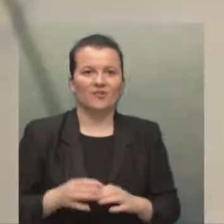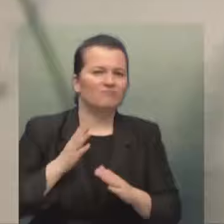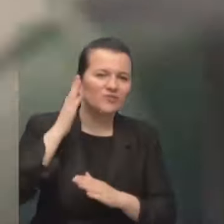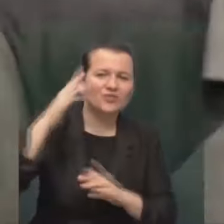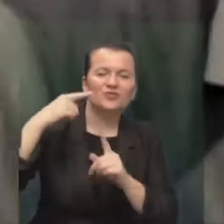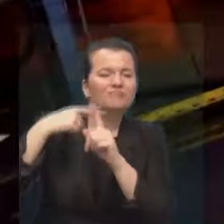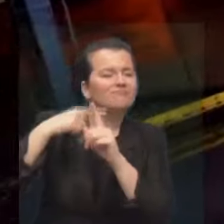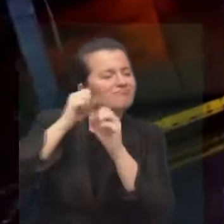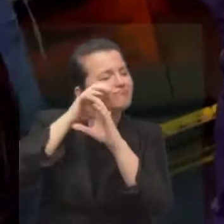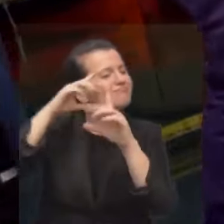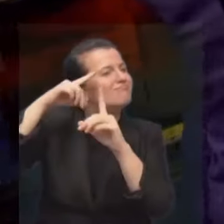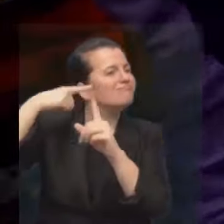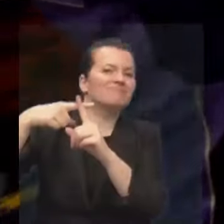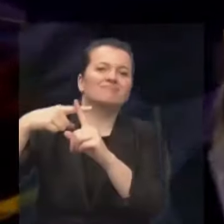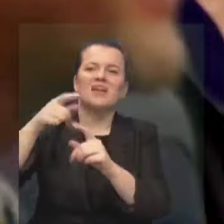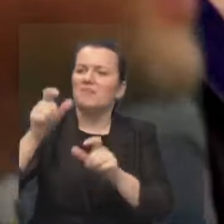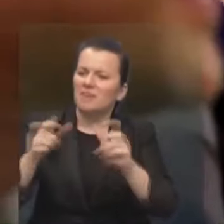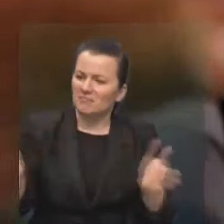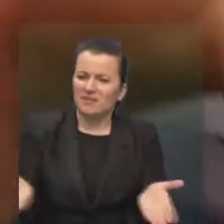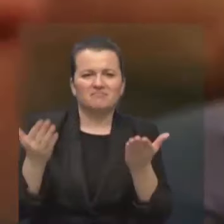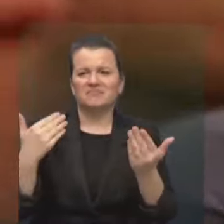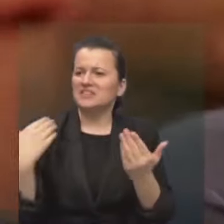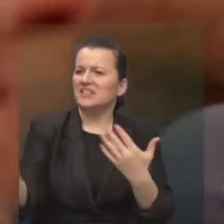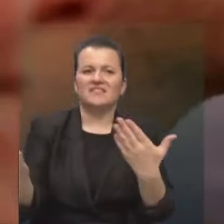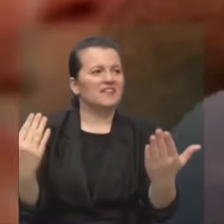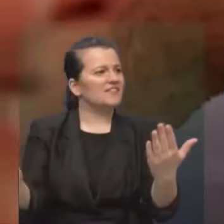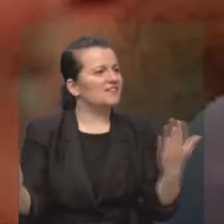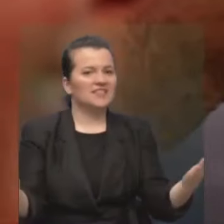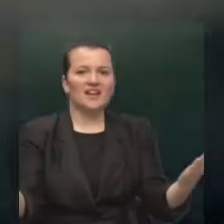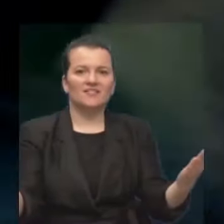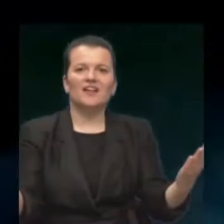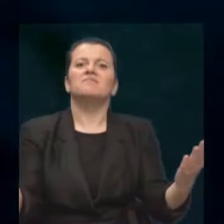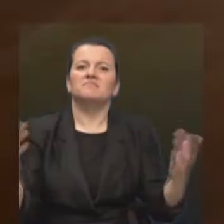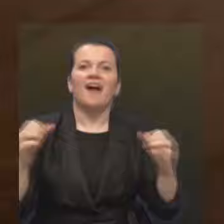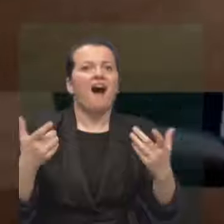where people can be themselves, playing their part in a shared adventure.